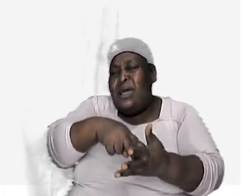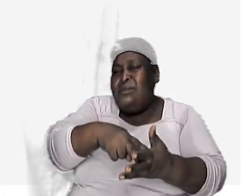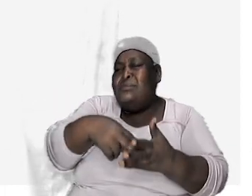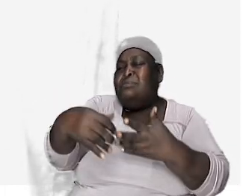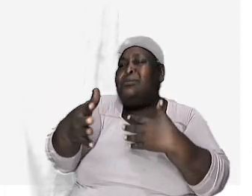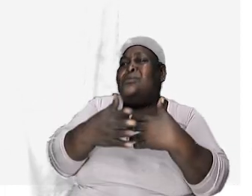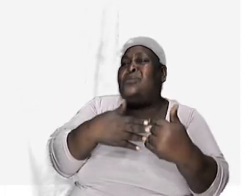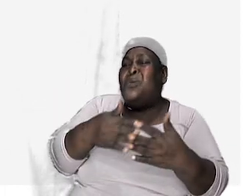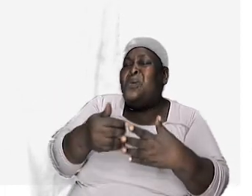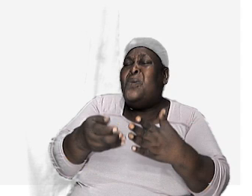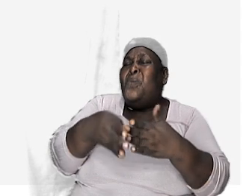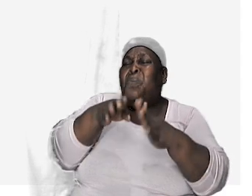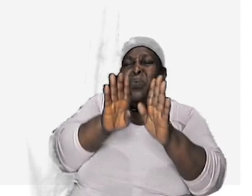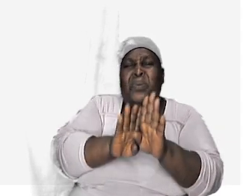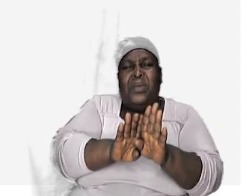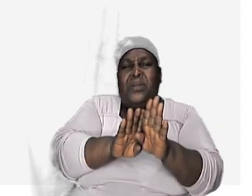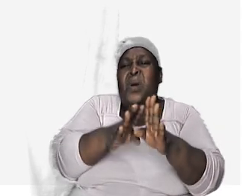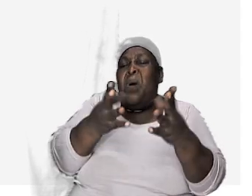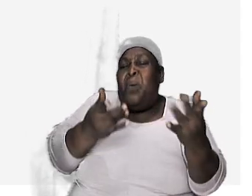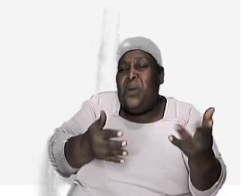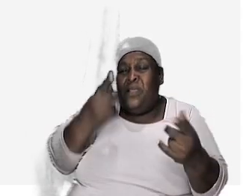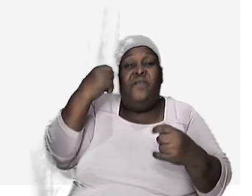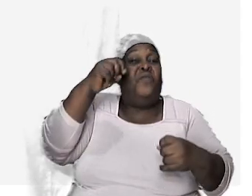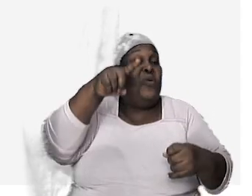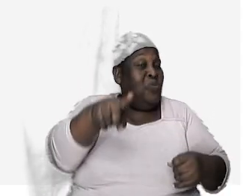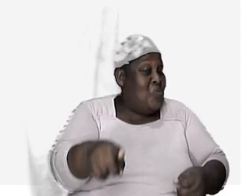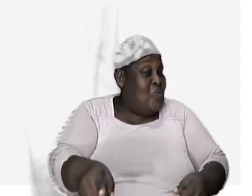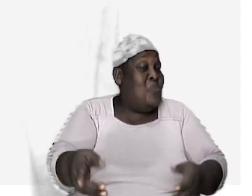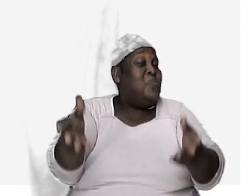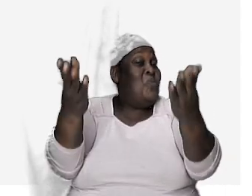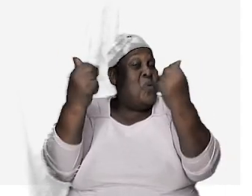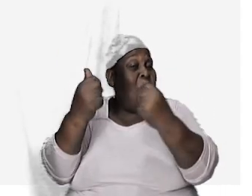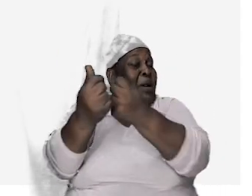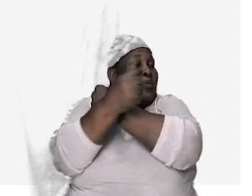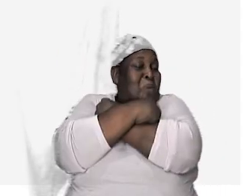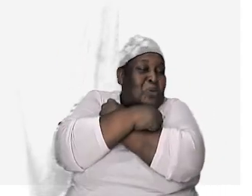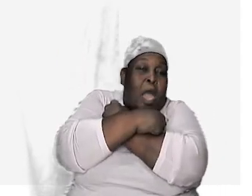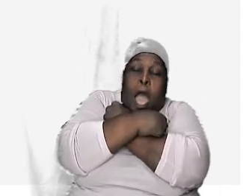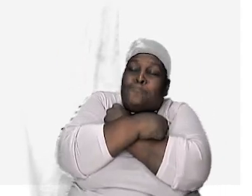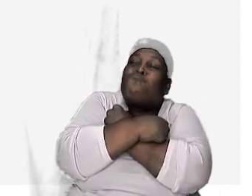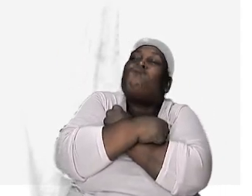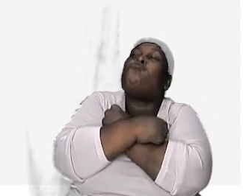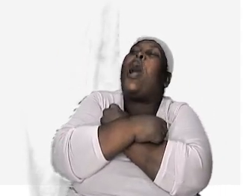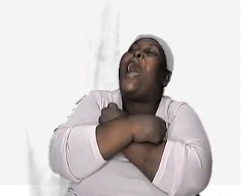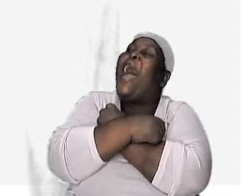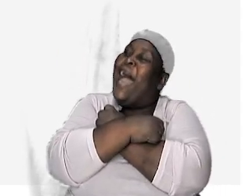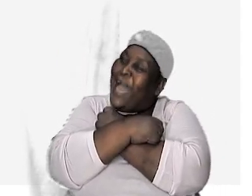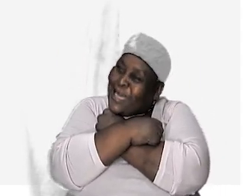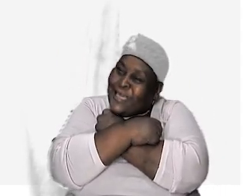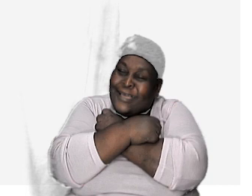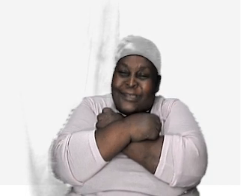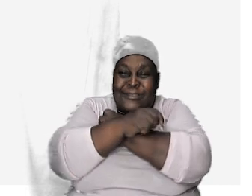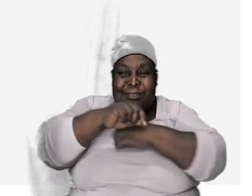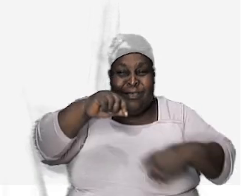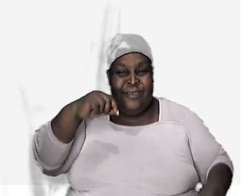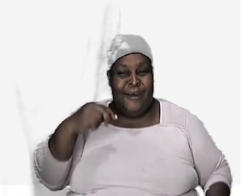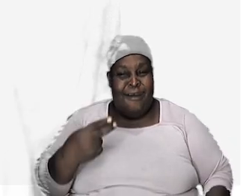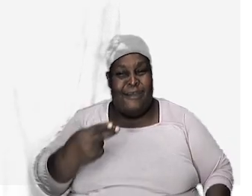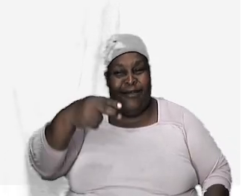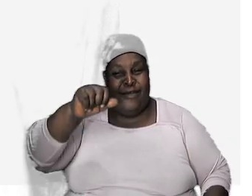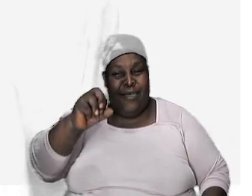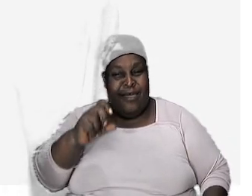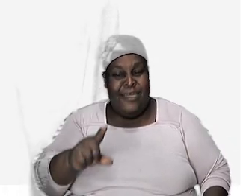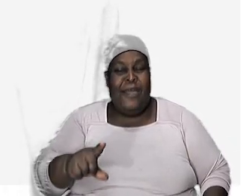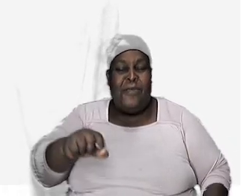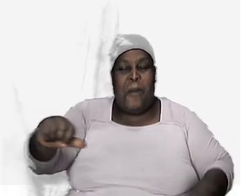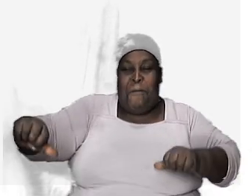for you to come. And when you come, He received you and He hugged you and He kissed you. You're halal. You're boasting. When